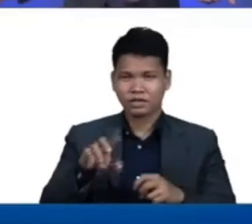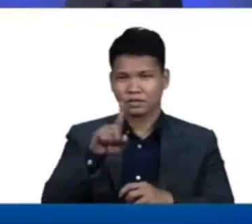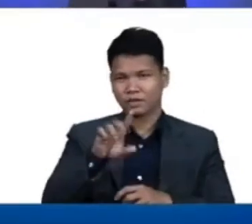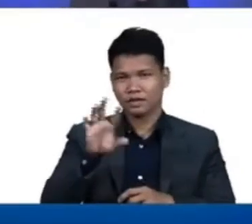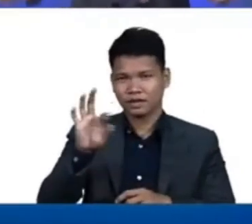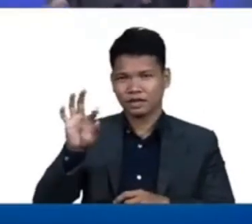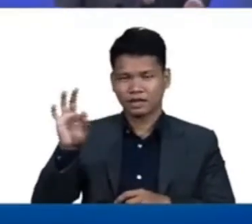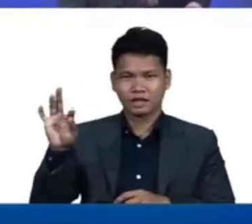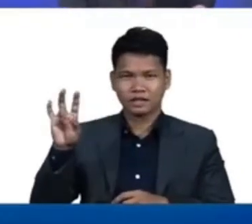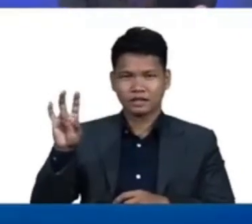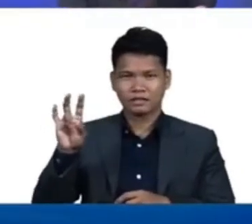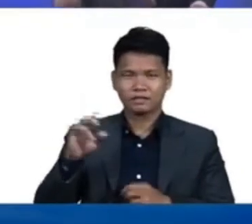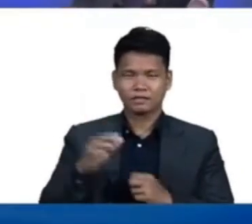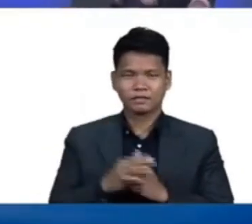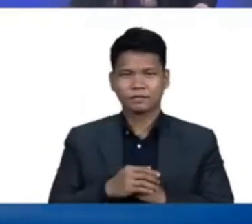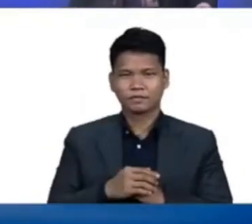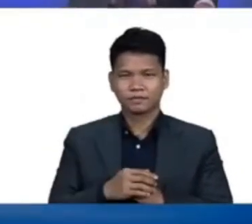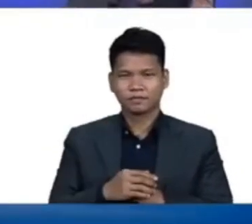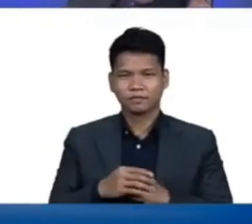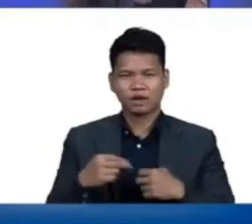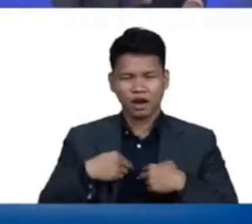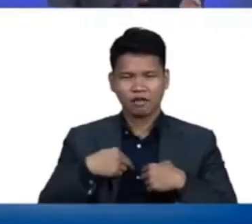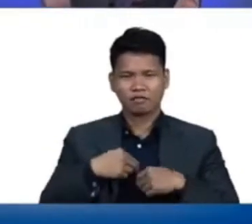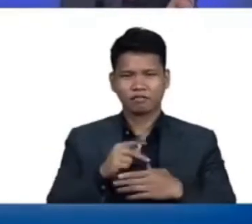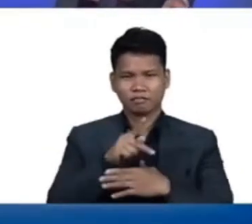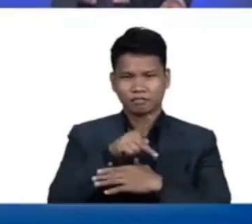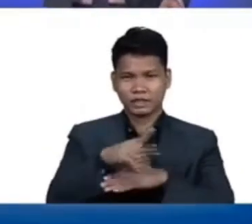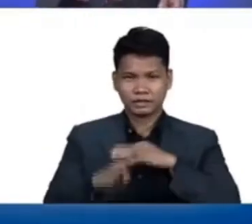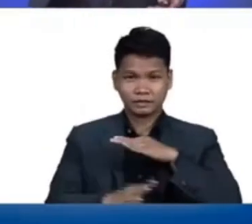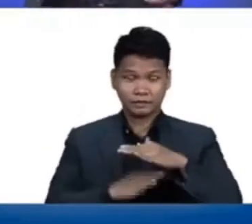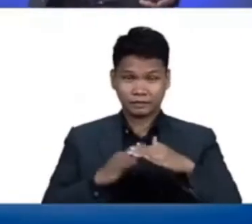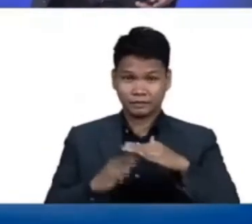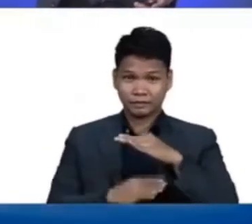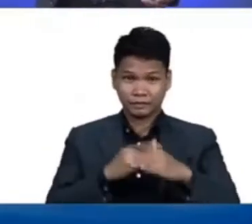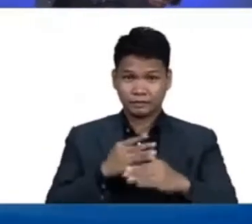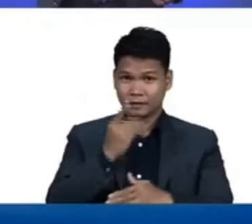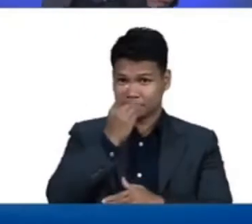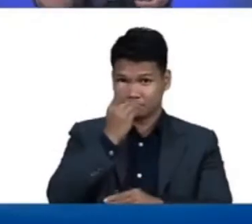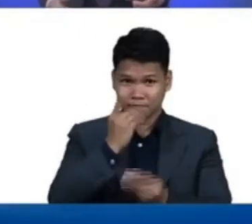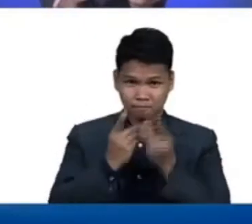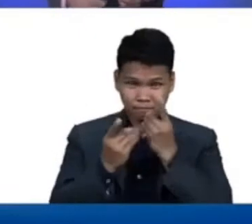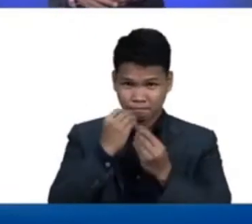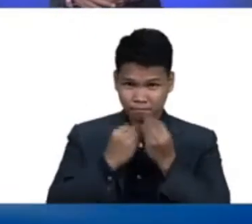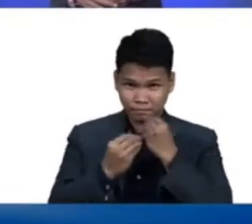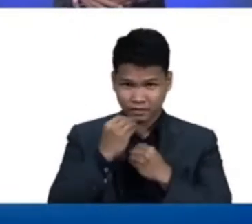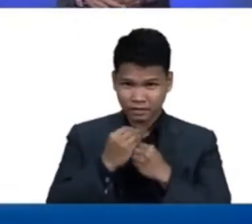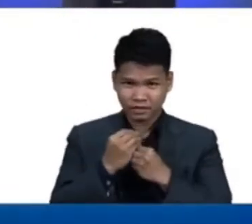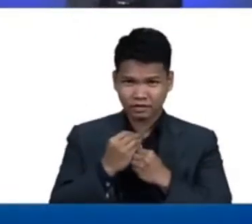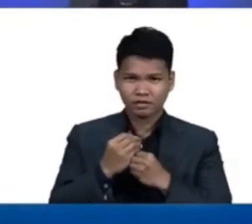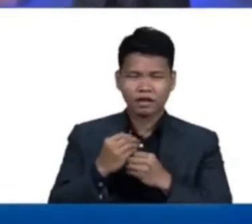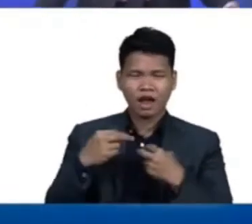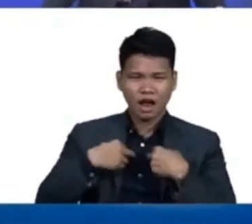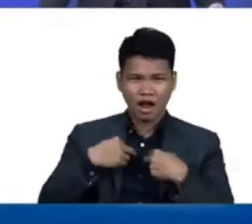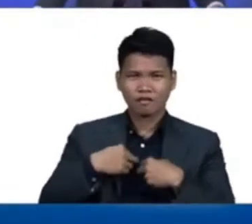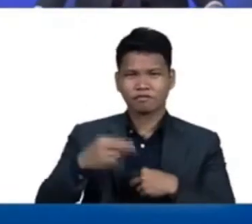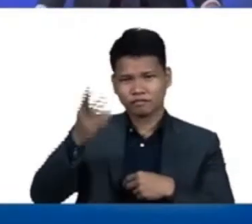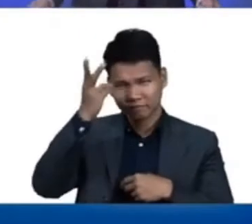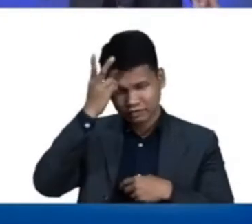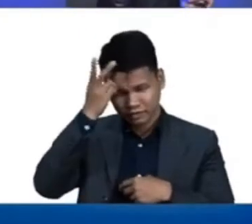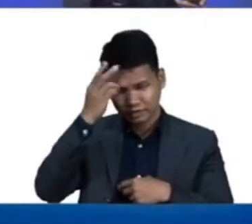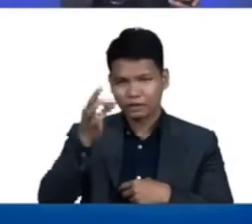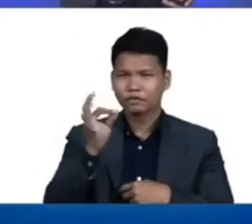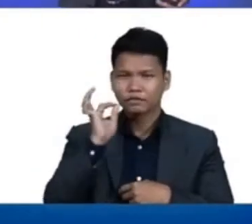choosing predominantly plant-based diet rich in variety of vegetables and fruits and legumes.